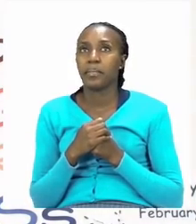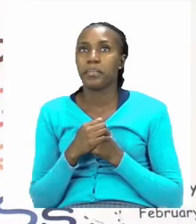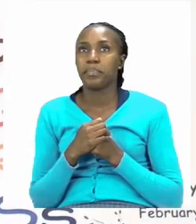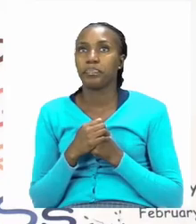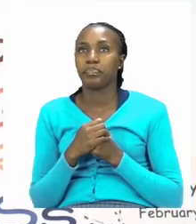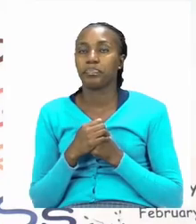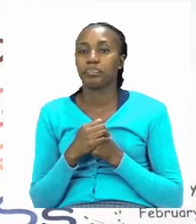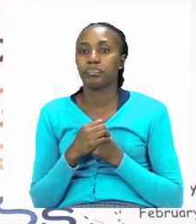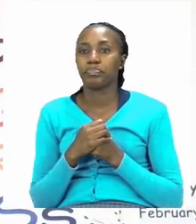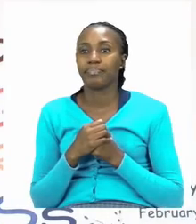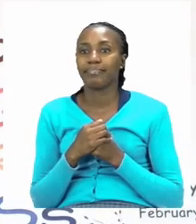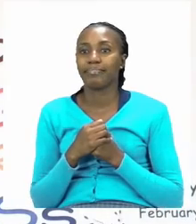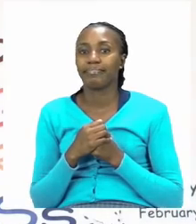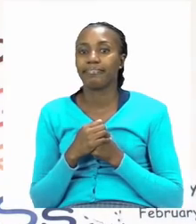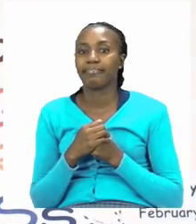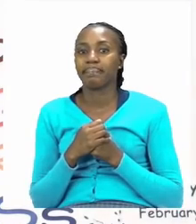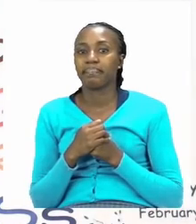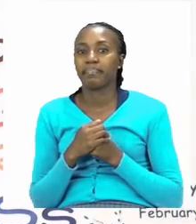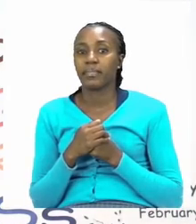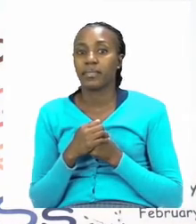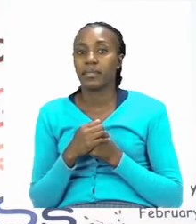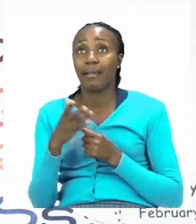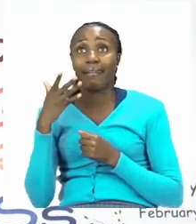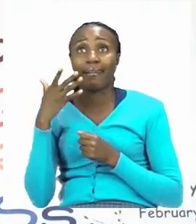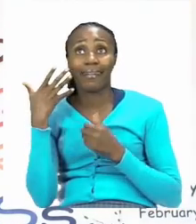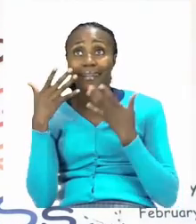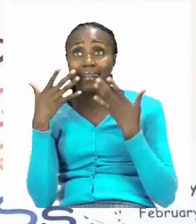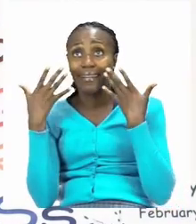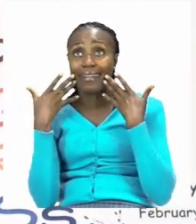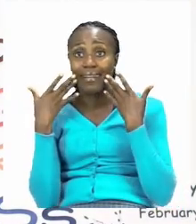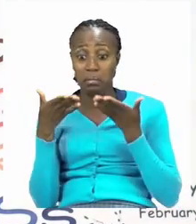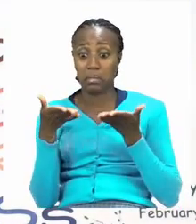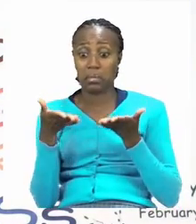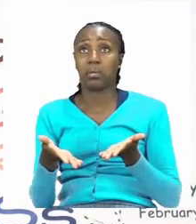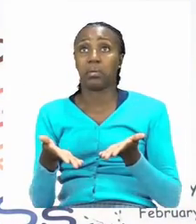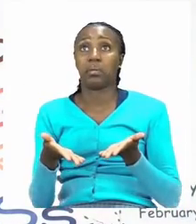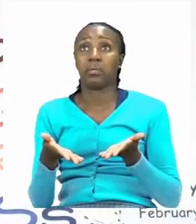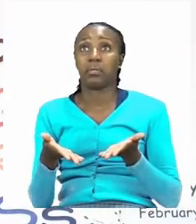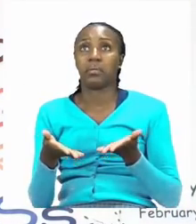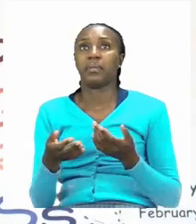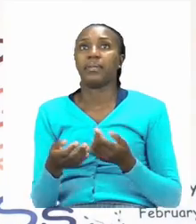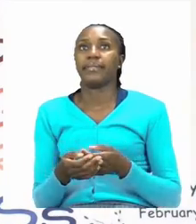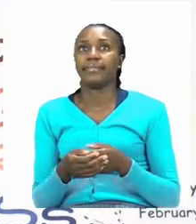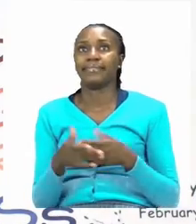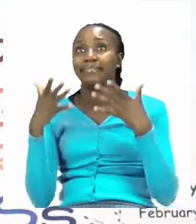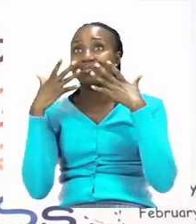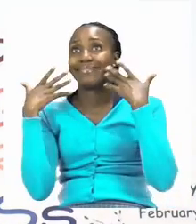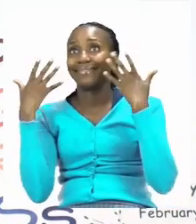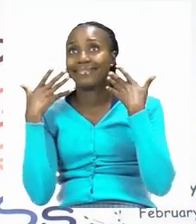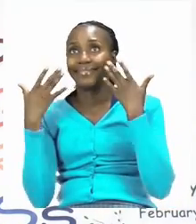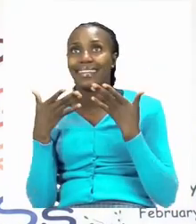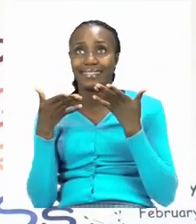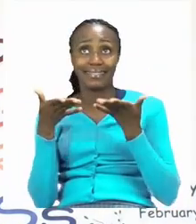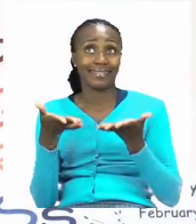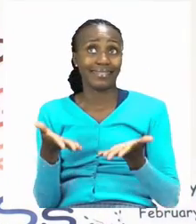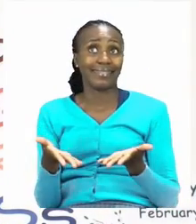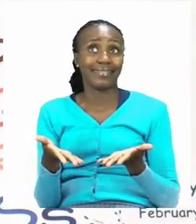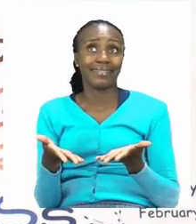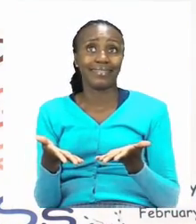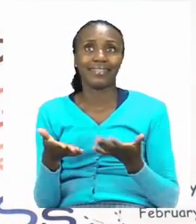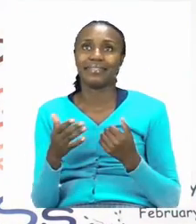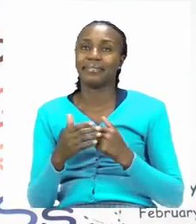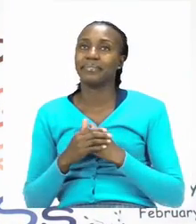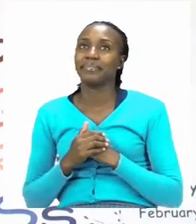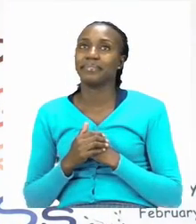cat is here." Let's read it again together. The cat